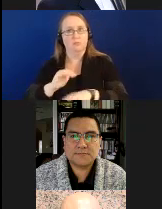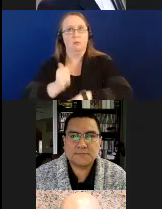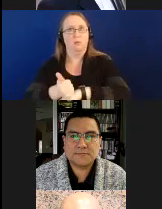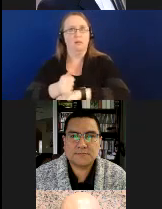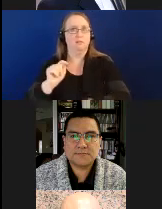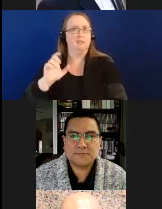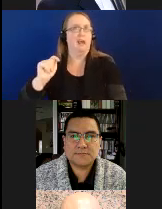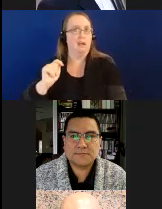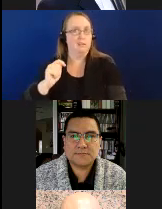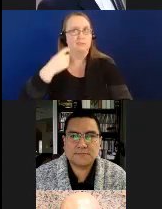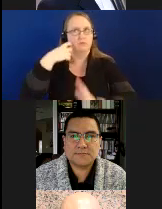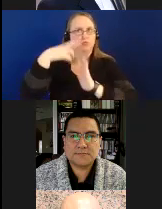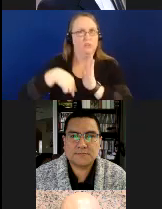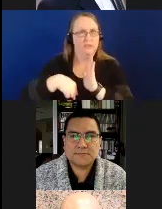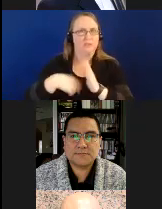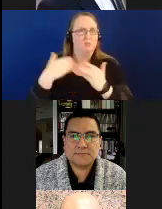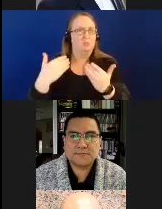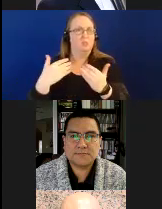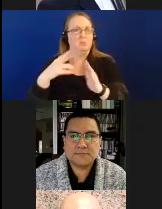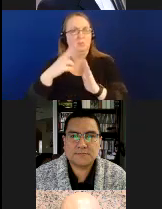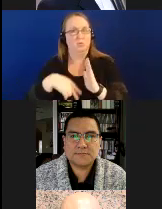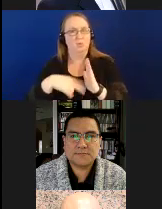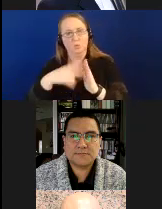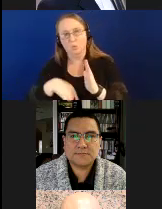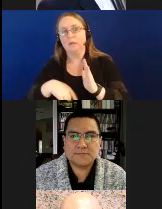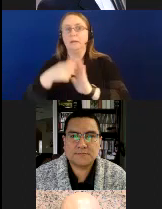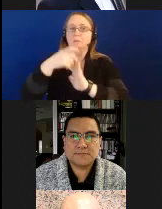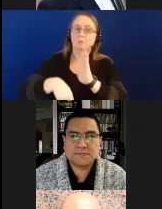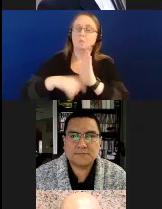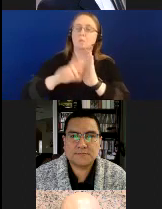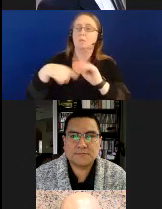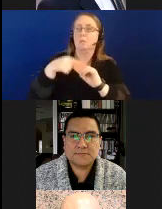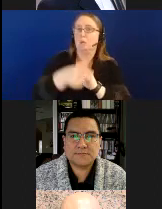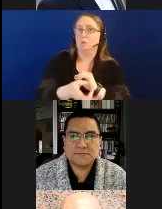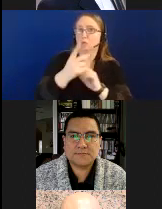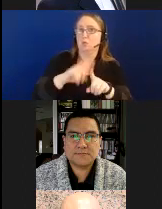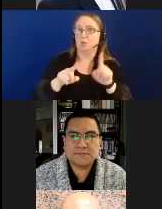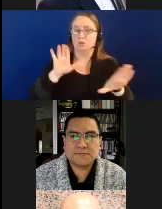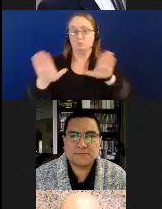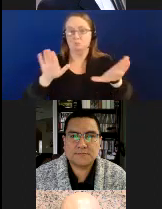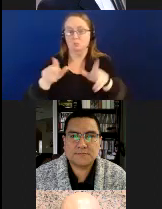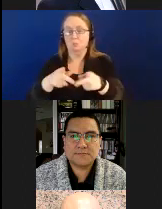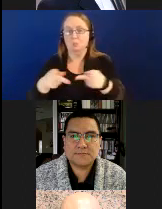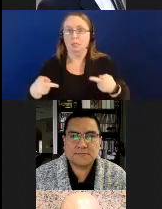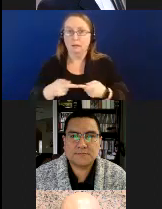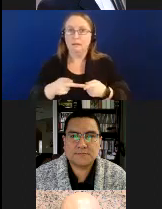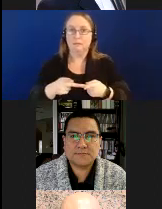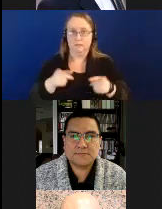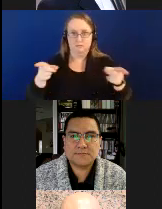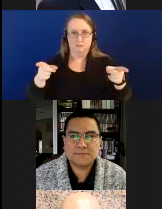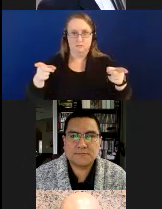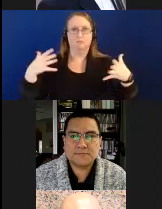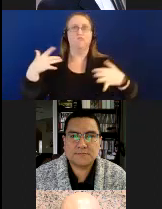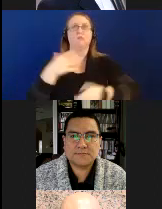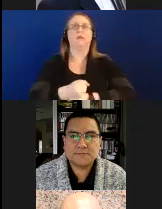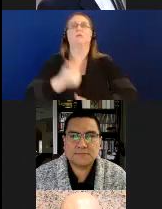they've read. So read these 2 articles about these 2 different locations, using evidence from the articles, write a summary, and tell us which one you'd